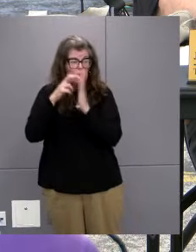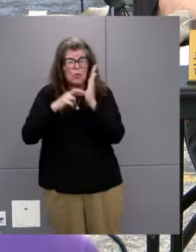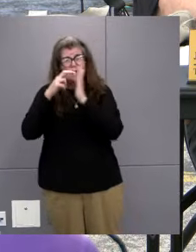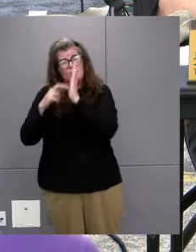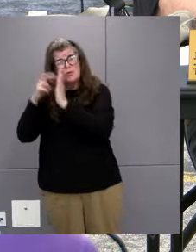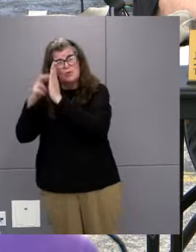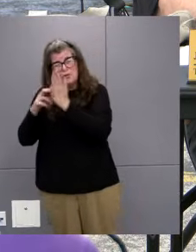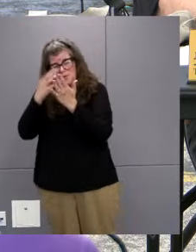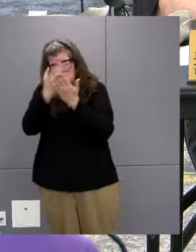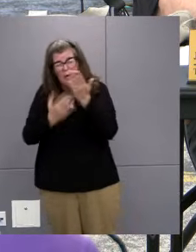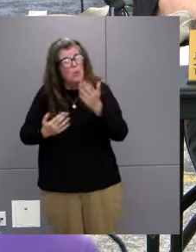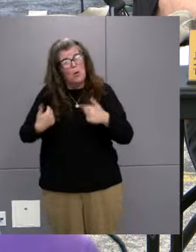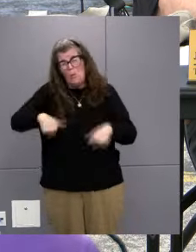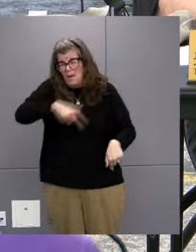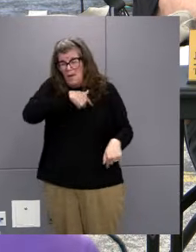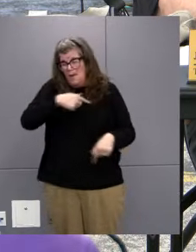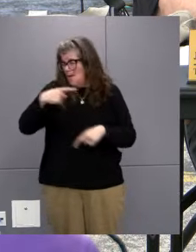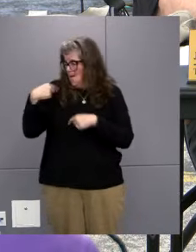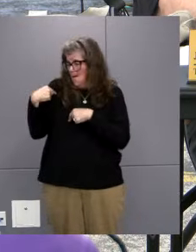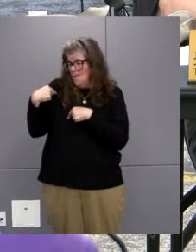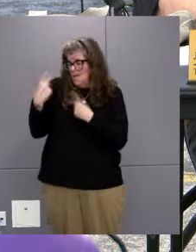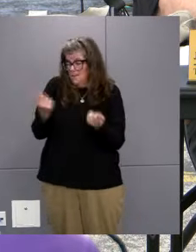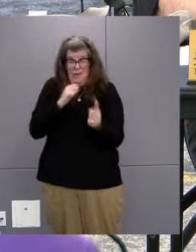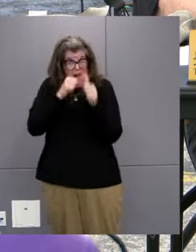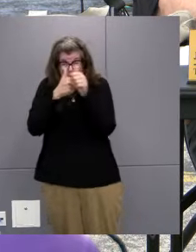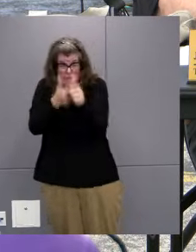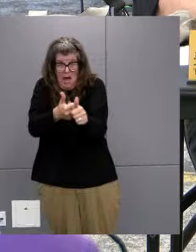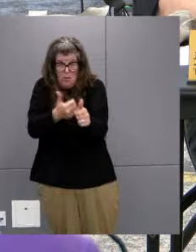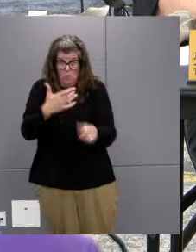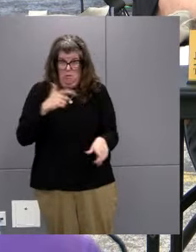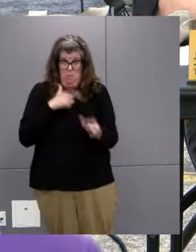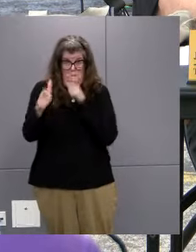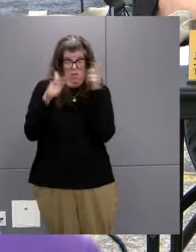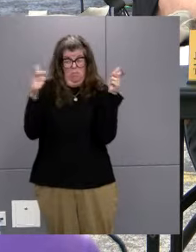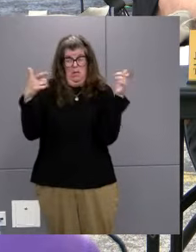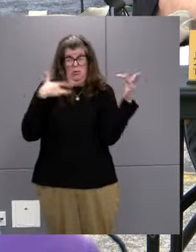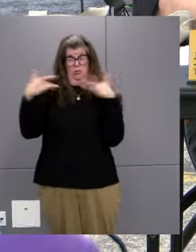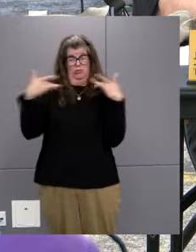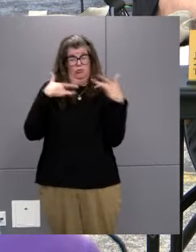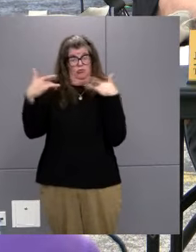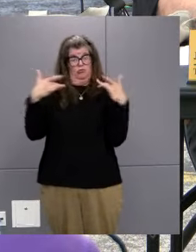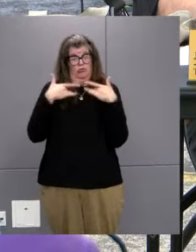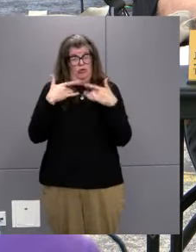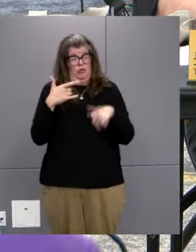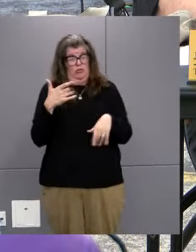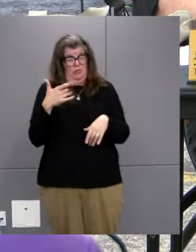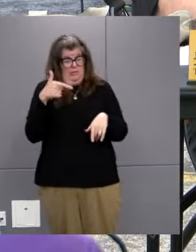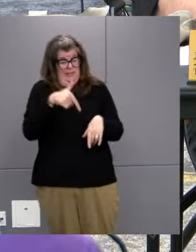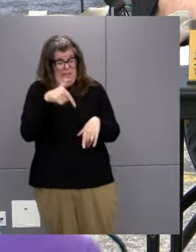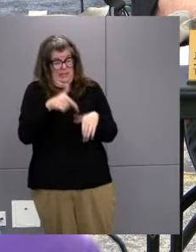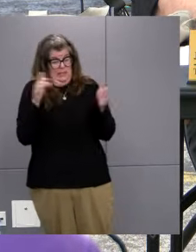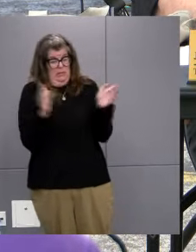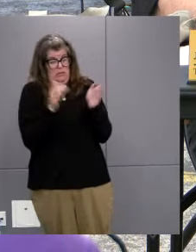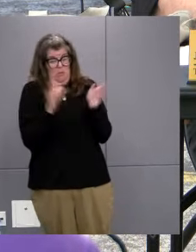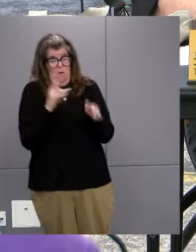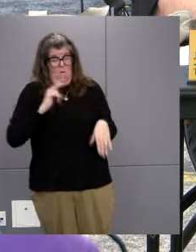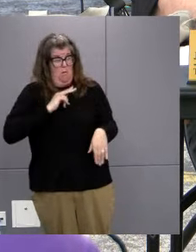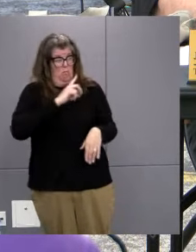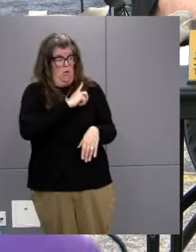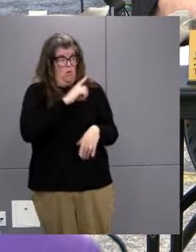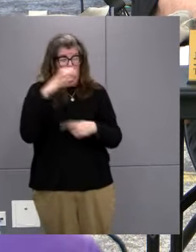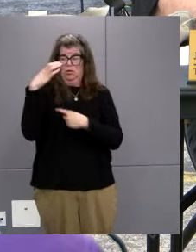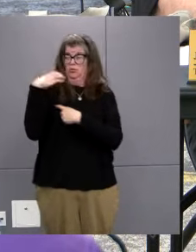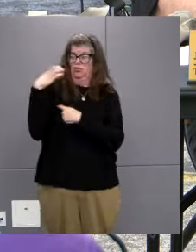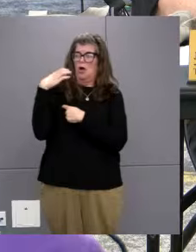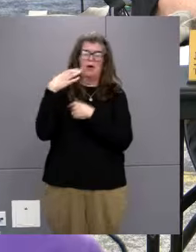not followed prior to, so I think this kind of brings it. And my biggest concern with this being a small board and with the chair, regardless of who the